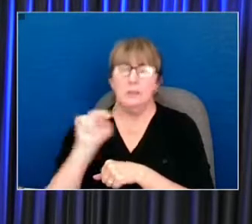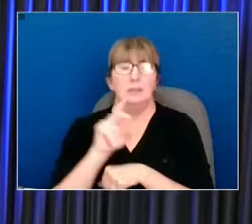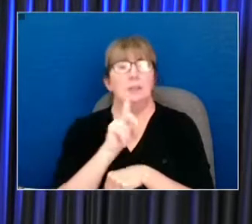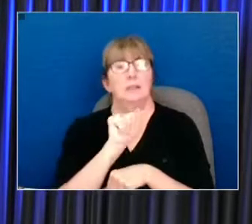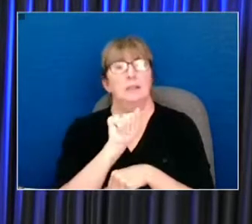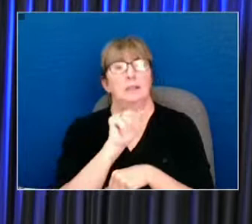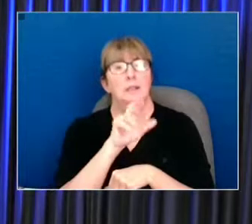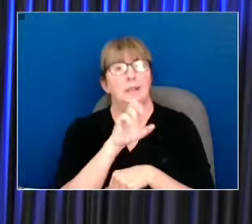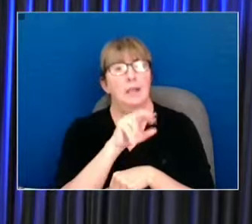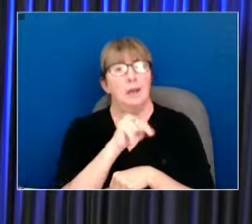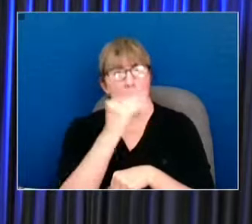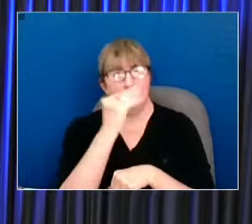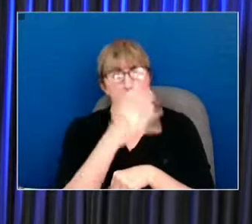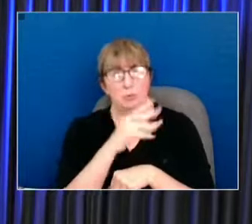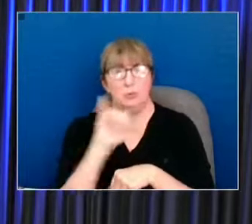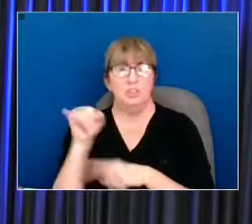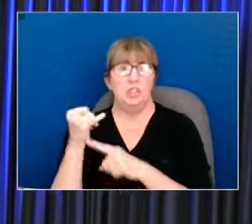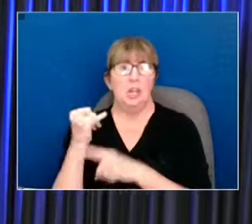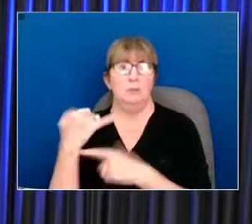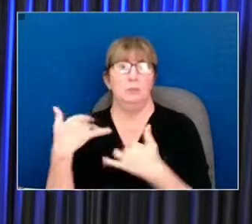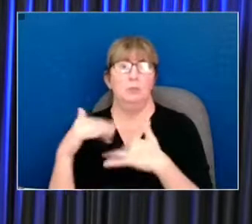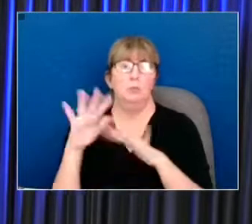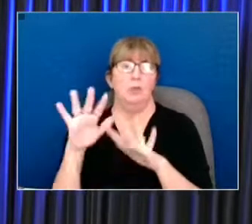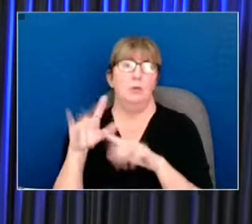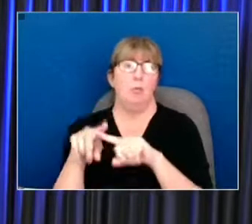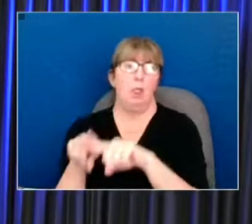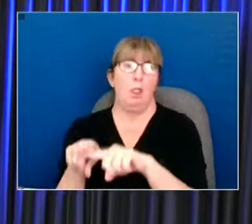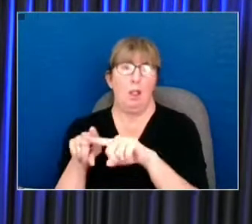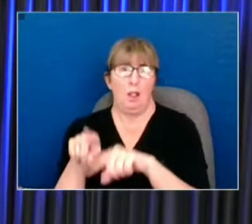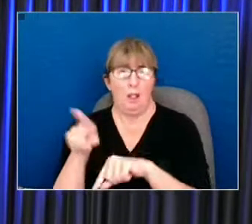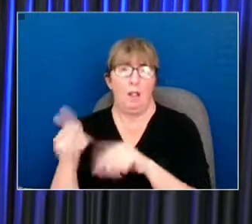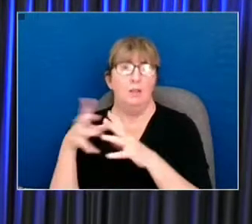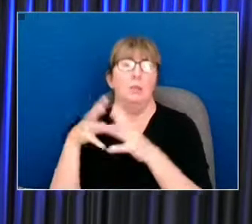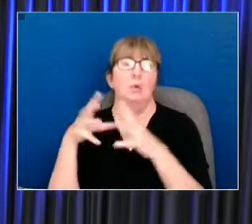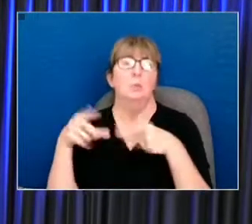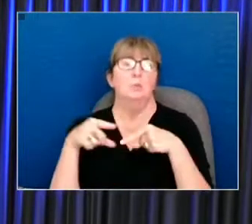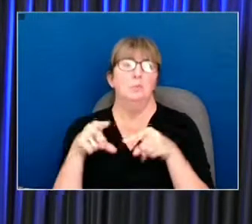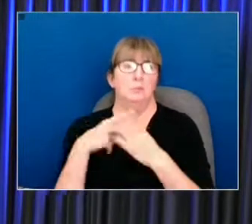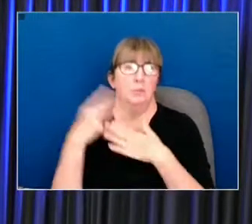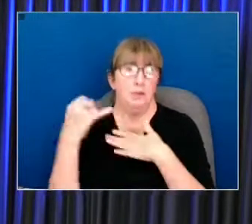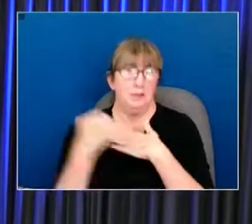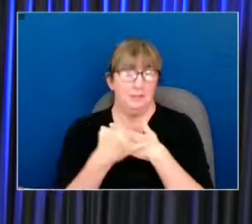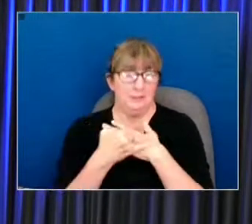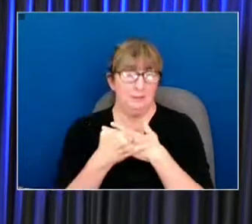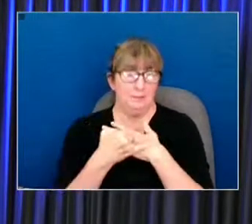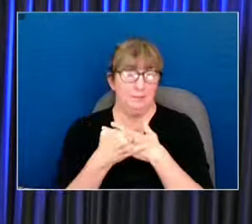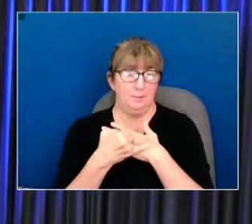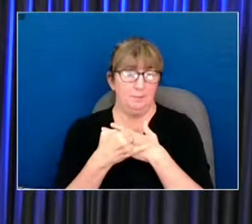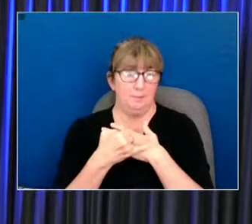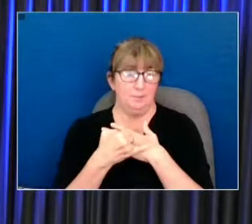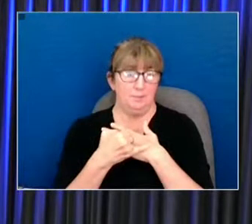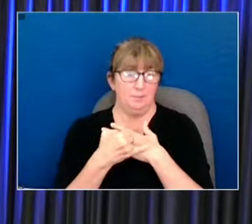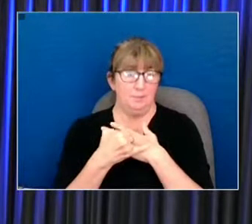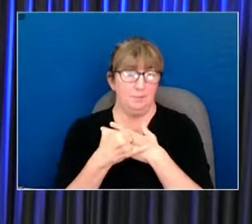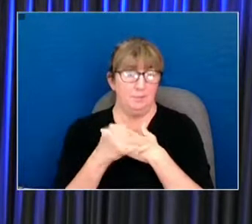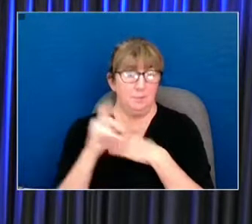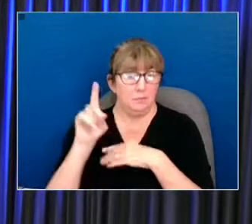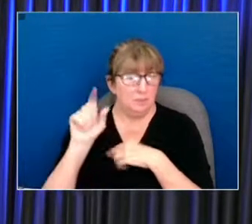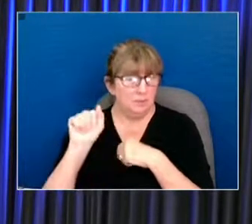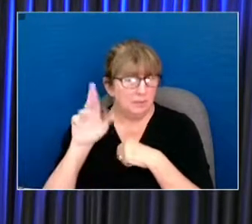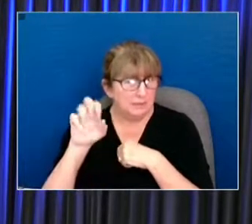been fantastic. We have so relied upon her during this entire project. Can we make sure that Darren's still on the call?